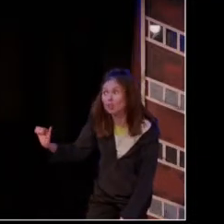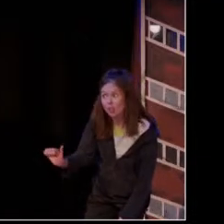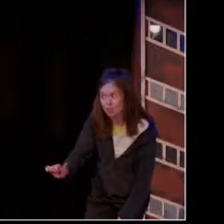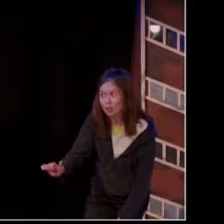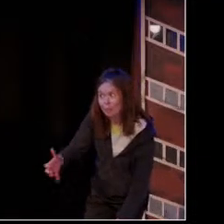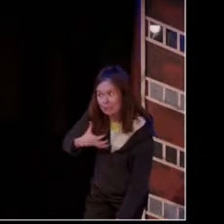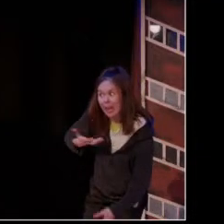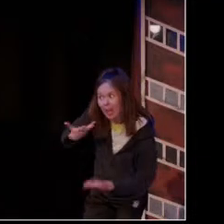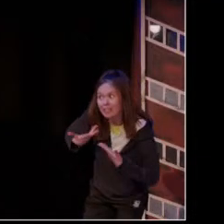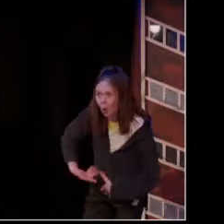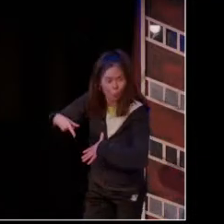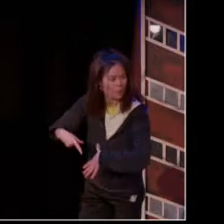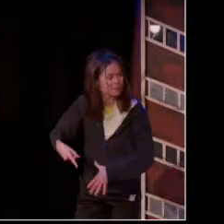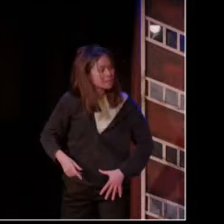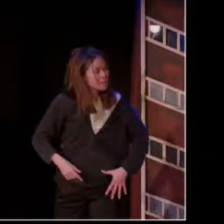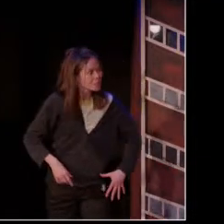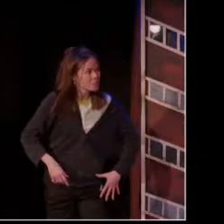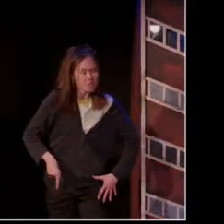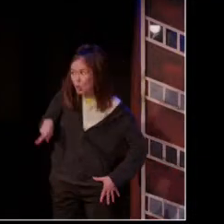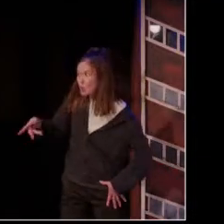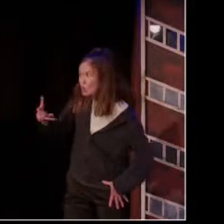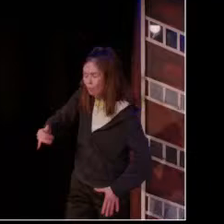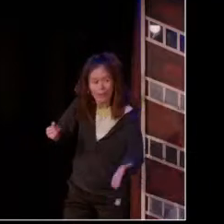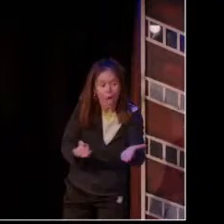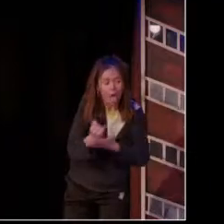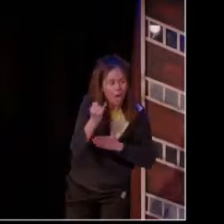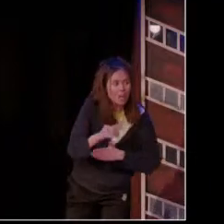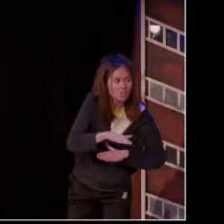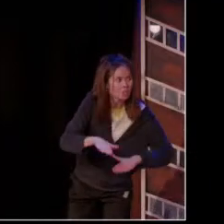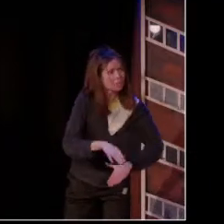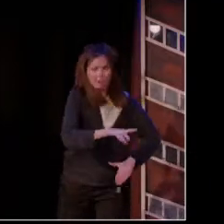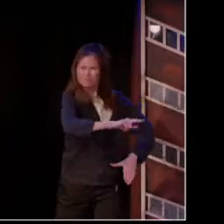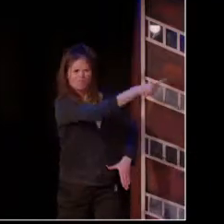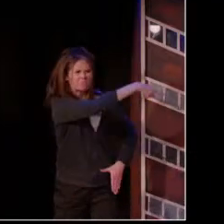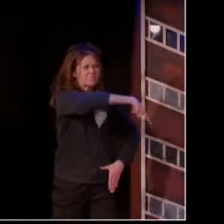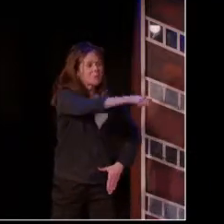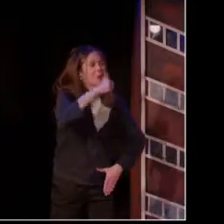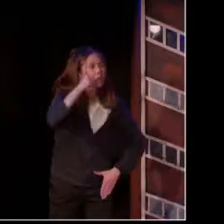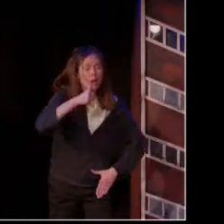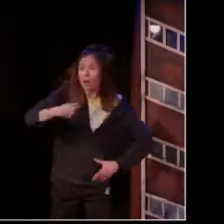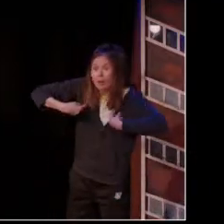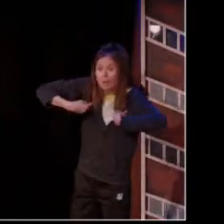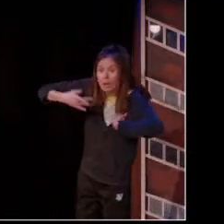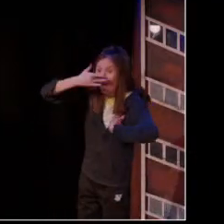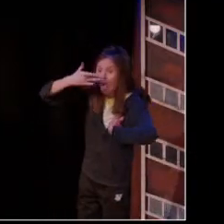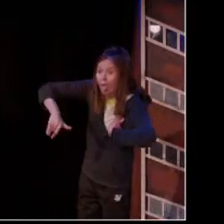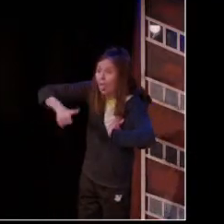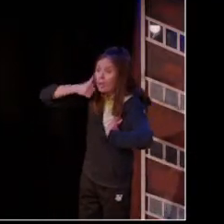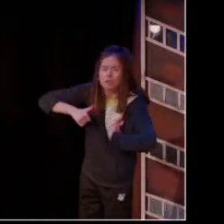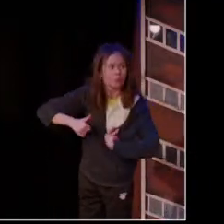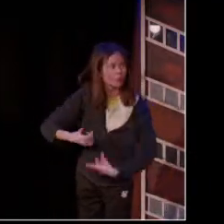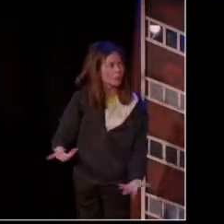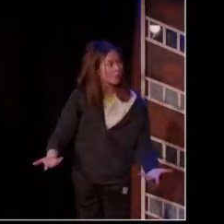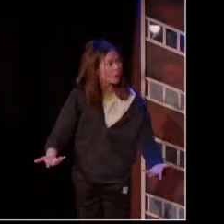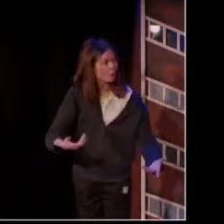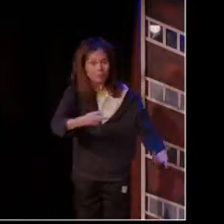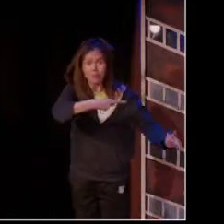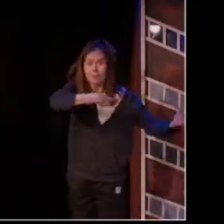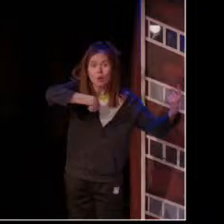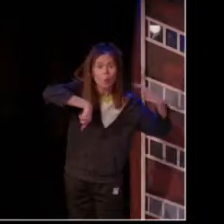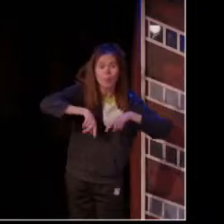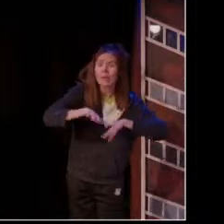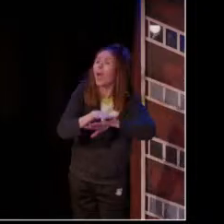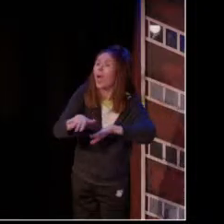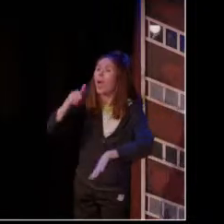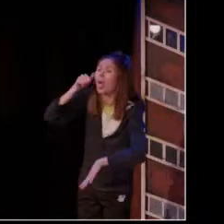yours. Nest of traitors! I am none, I swear it. Oh, nor I, nor any,